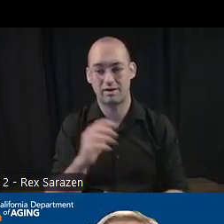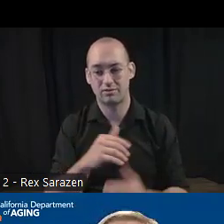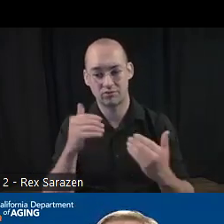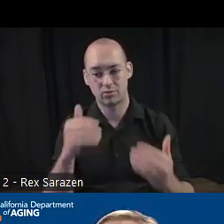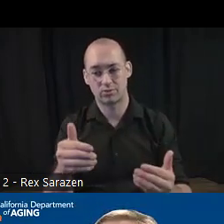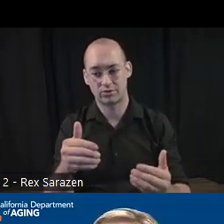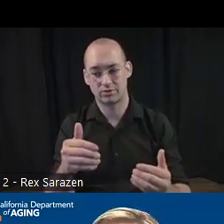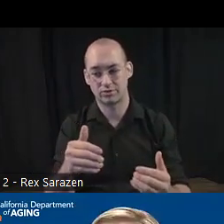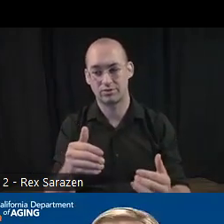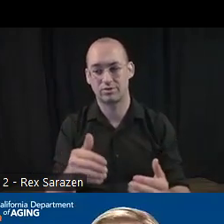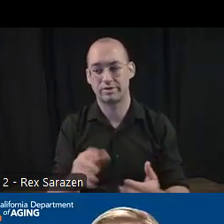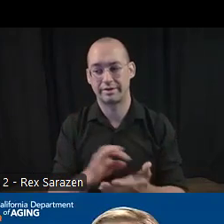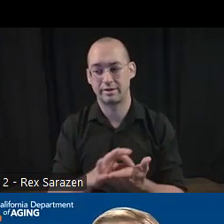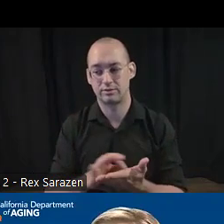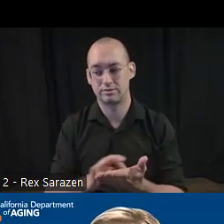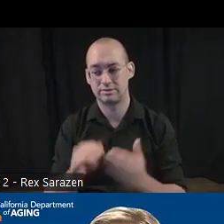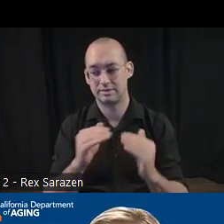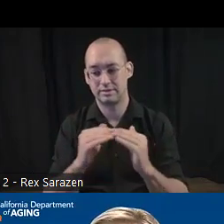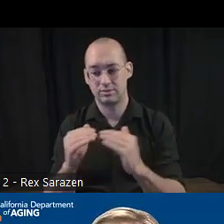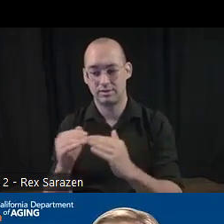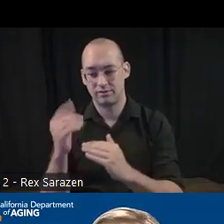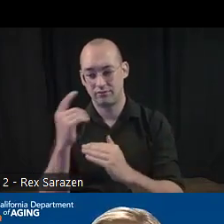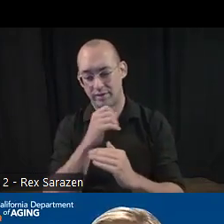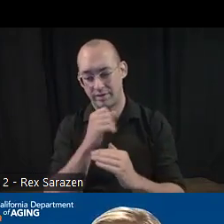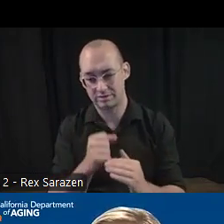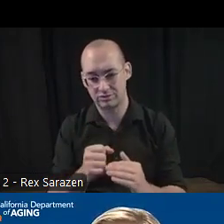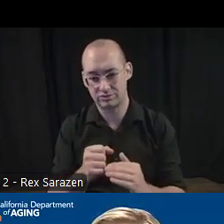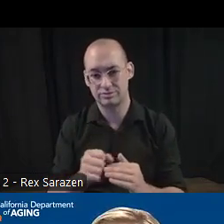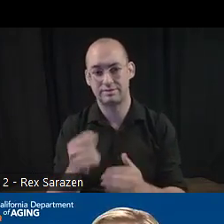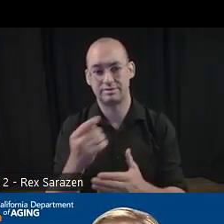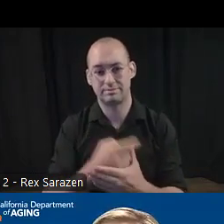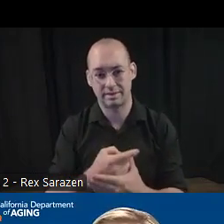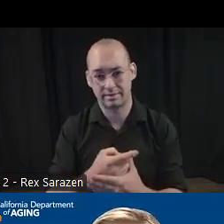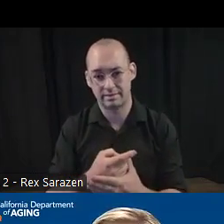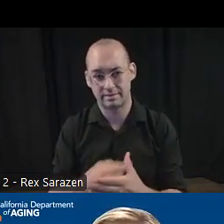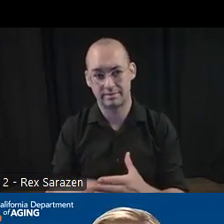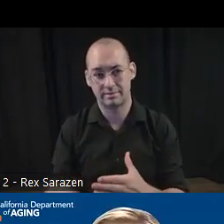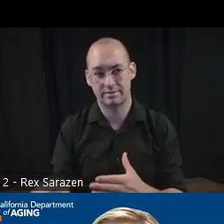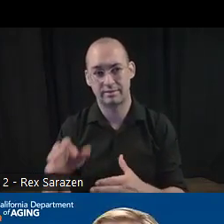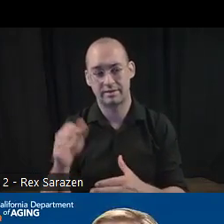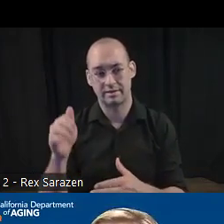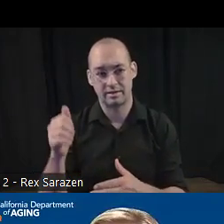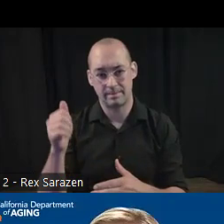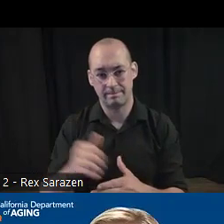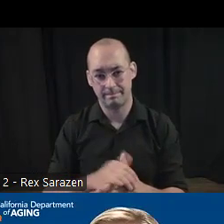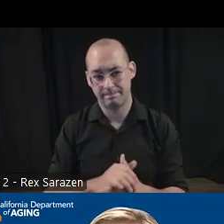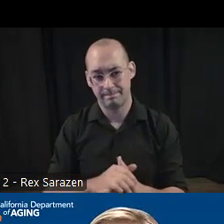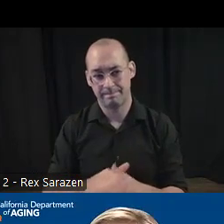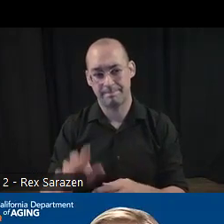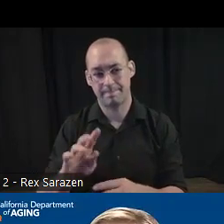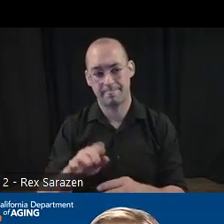basis accounts equally for age, disability, income,